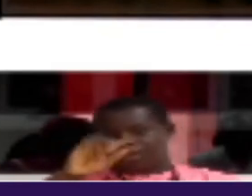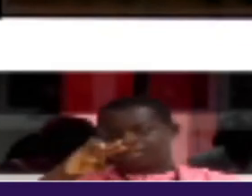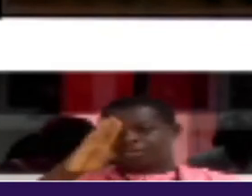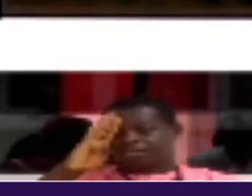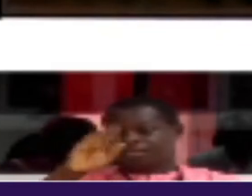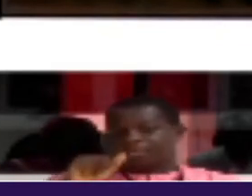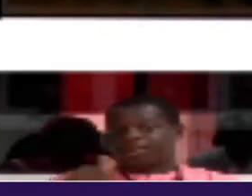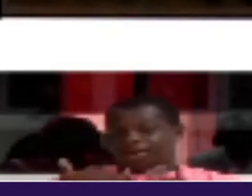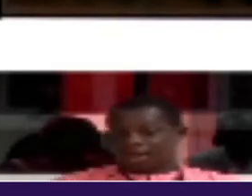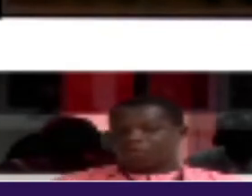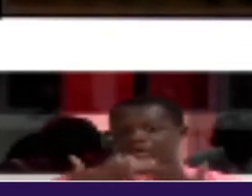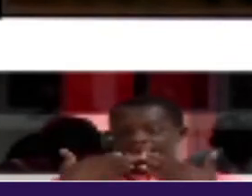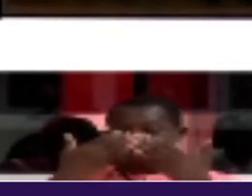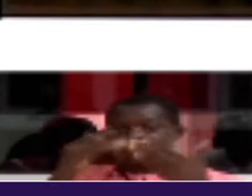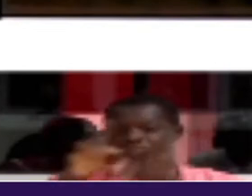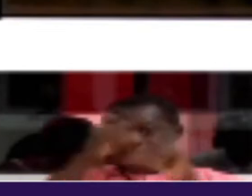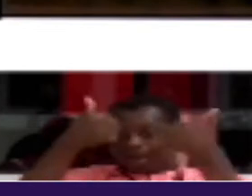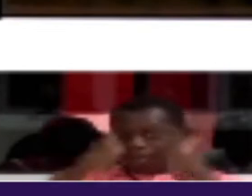We were part of the Delta Company.